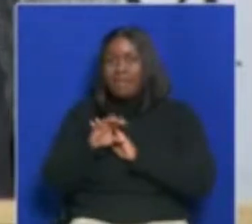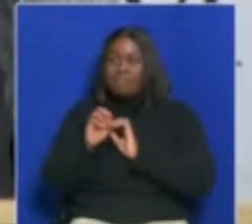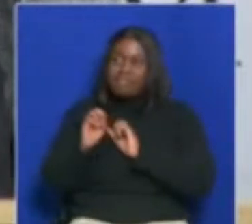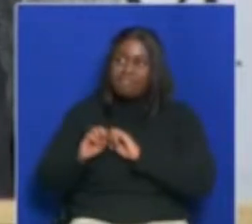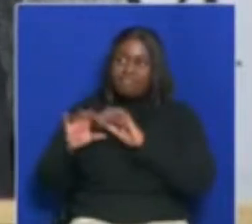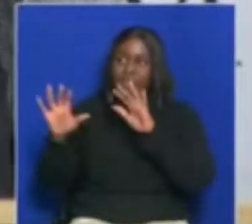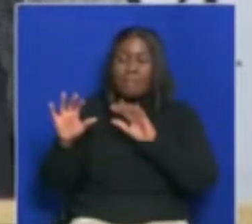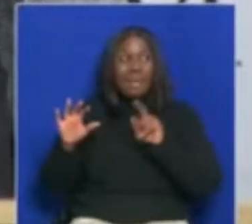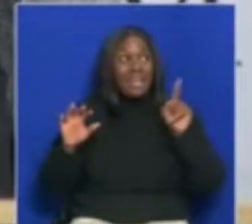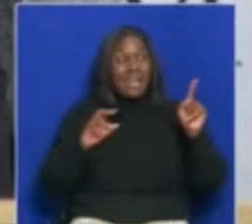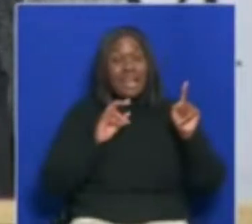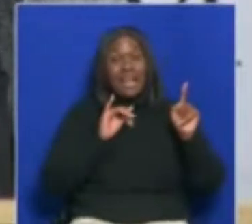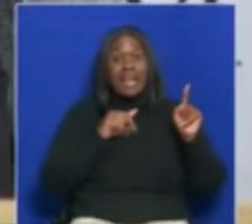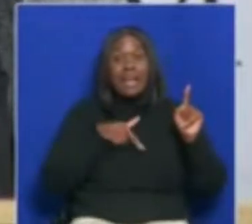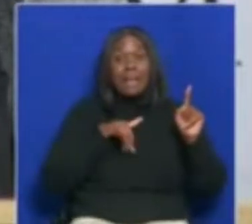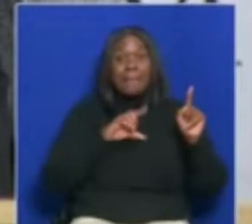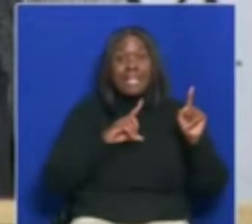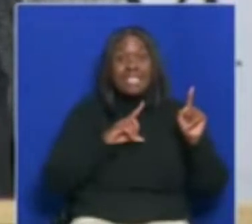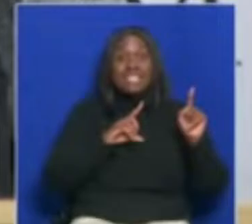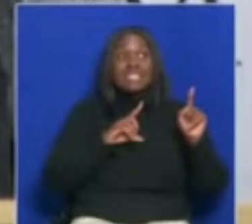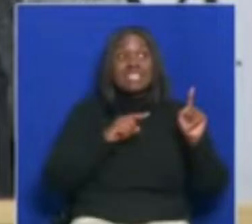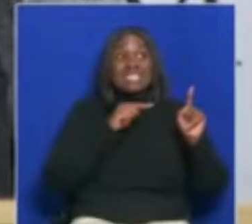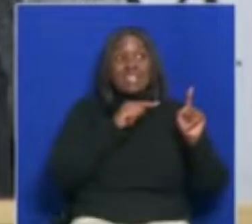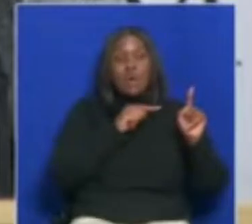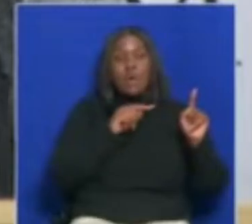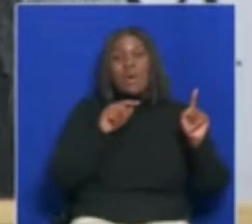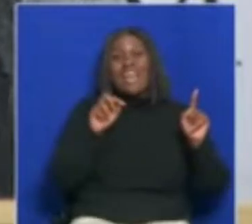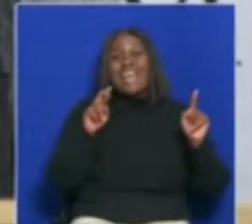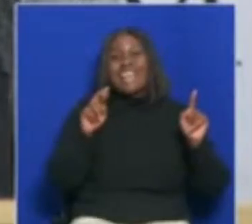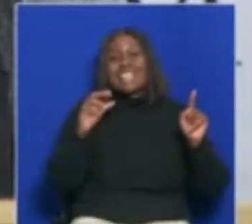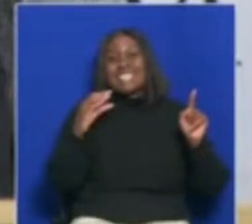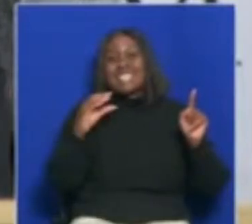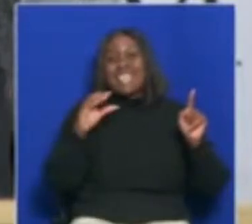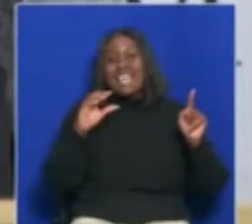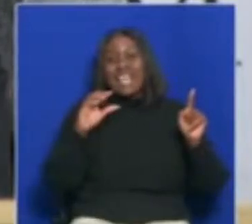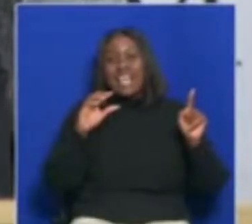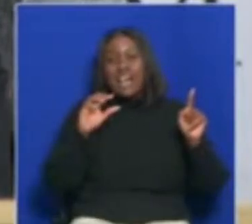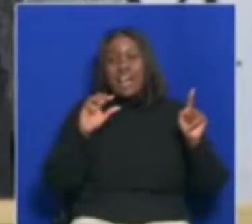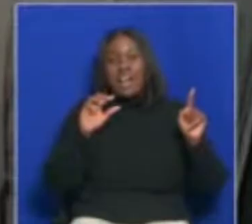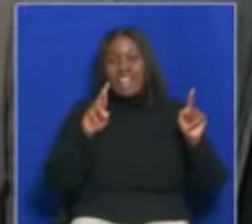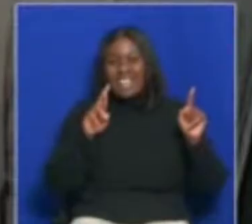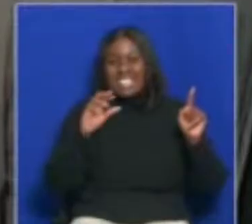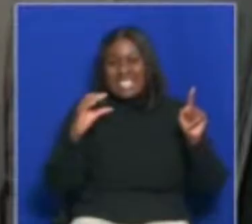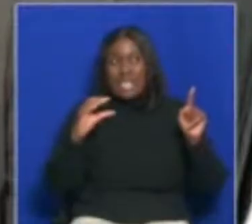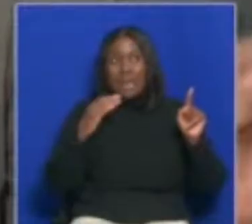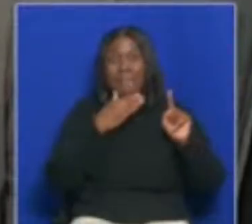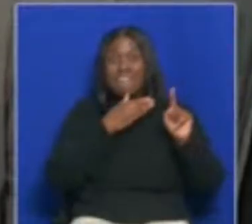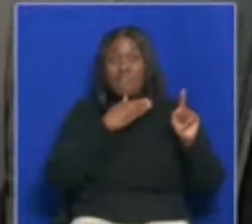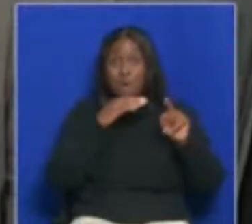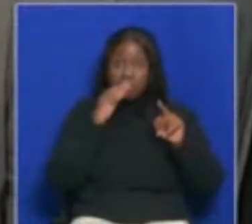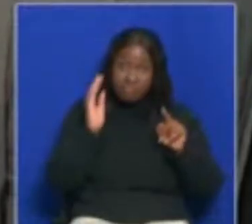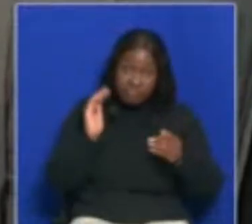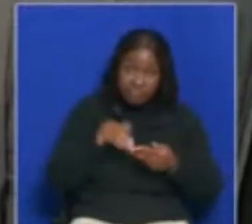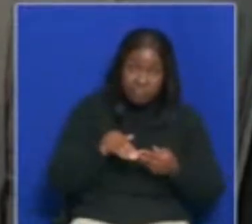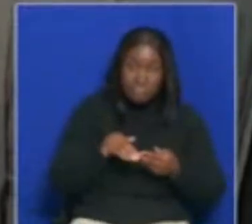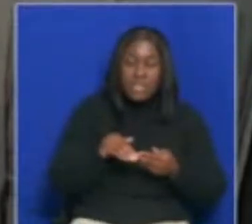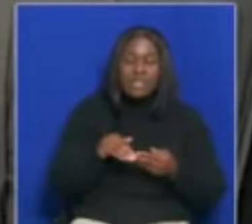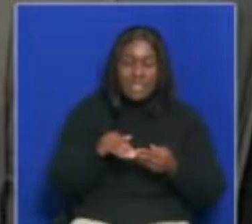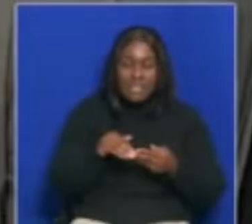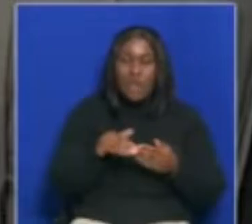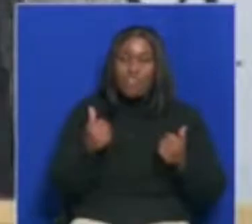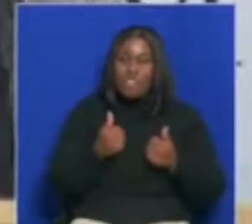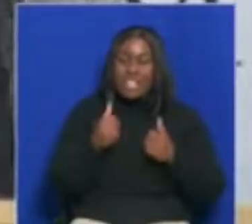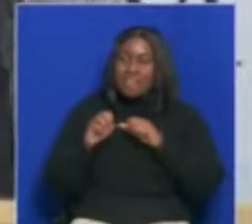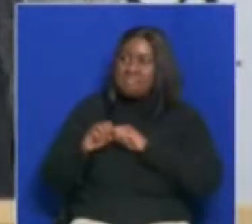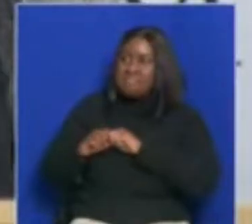even before LCRC, the local criminal record center, could get to the scene. The photos already circulated